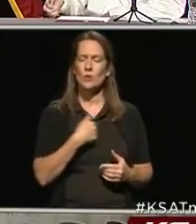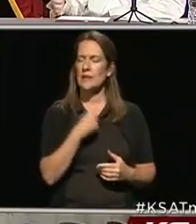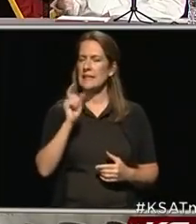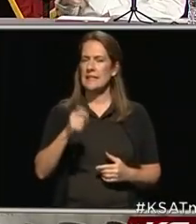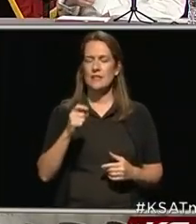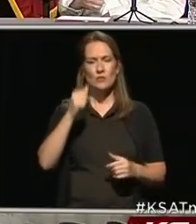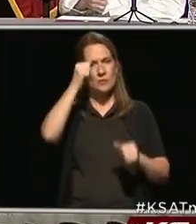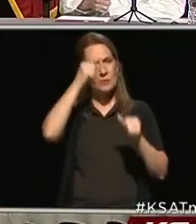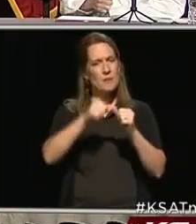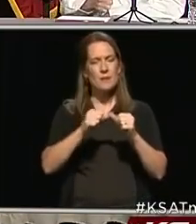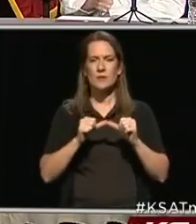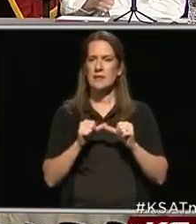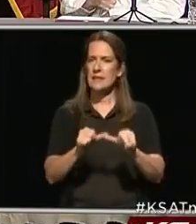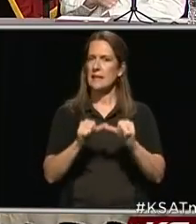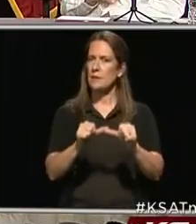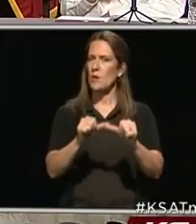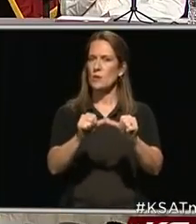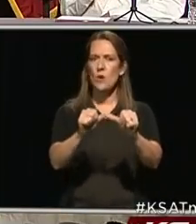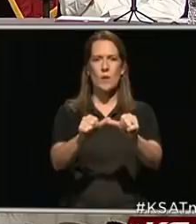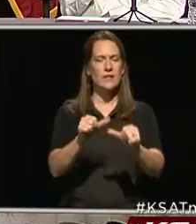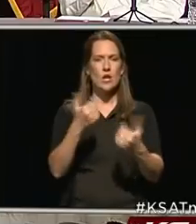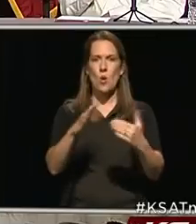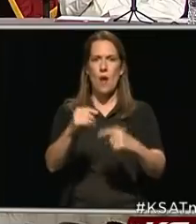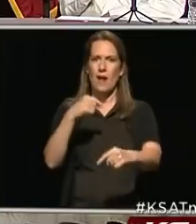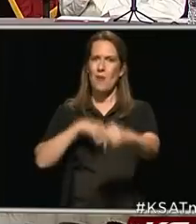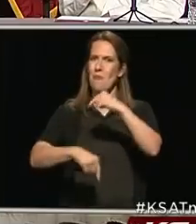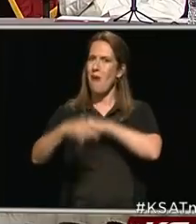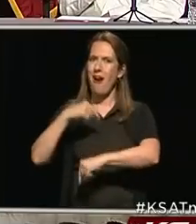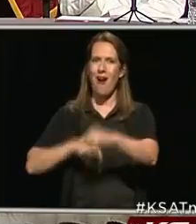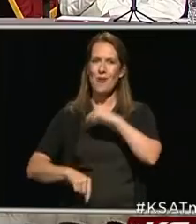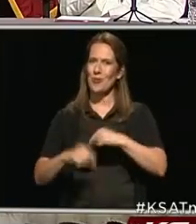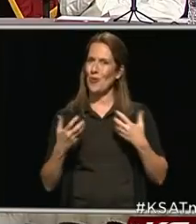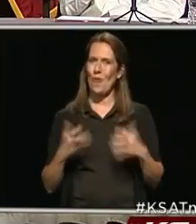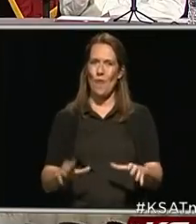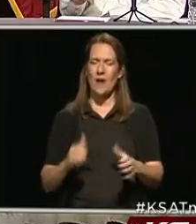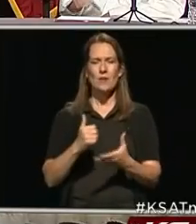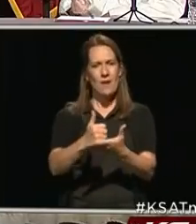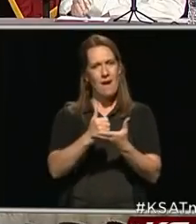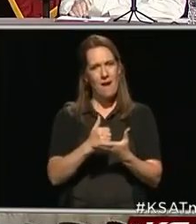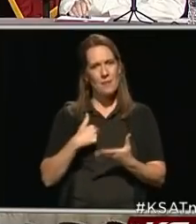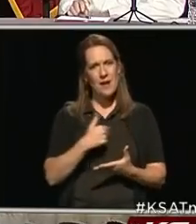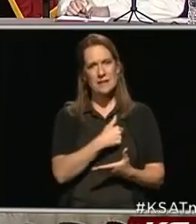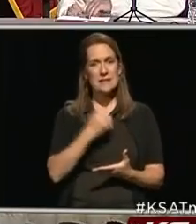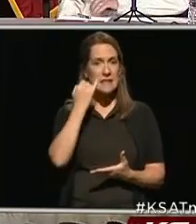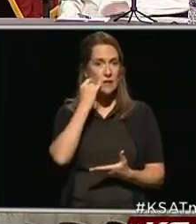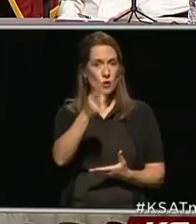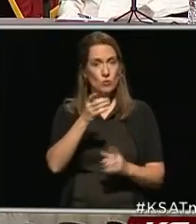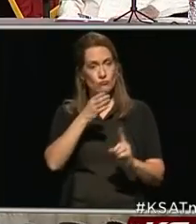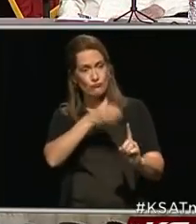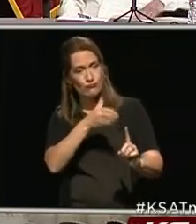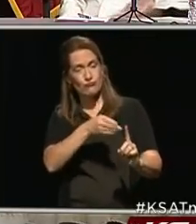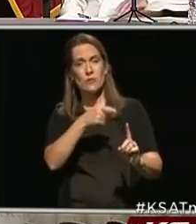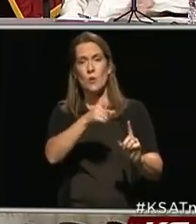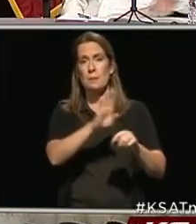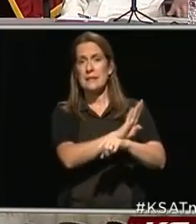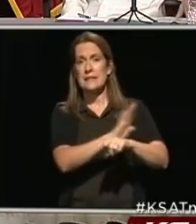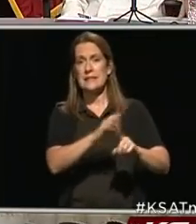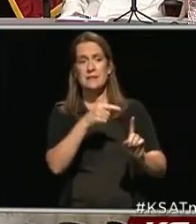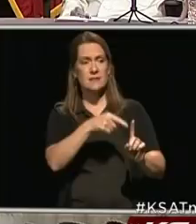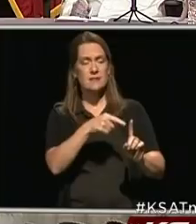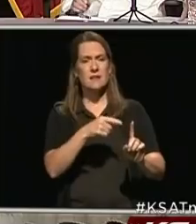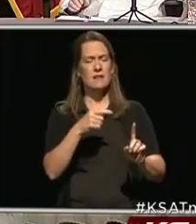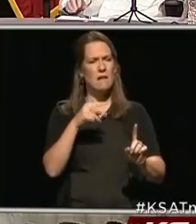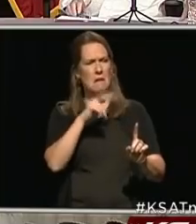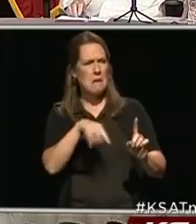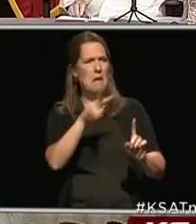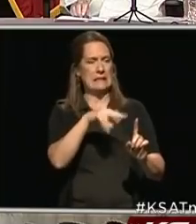begin to open things up and not have to go backwards. So help us with that. If you're a patron of a business and you see something that could be